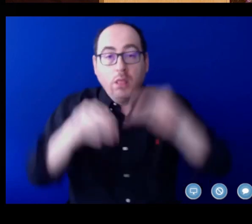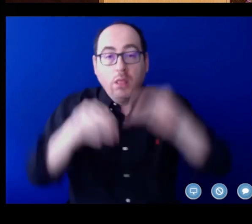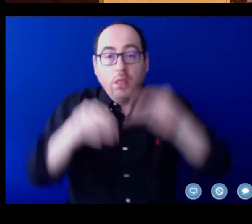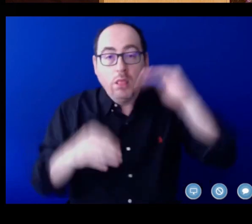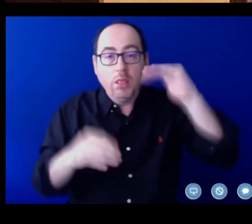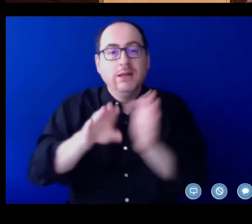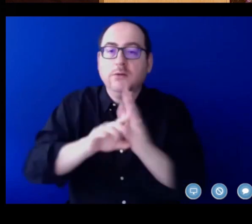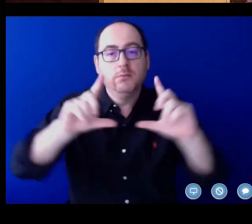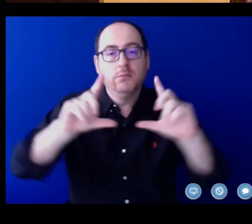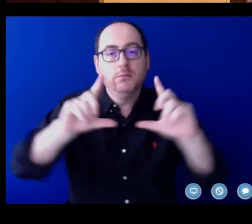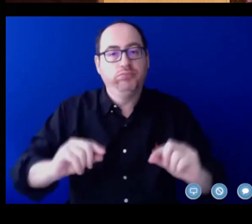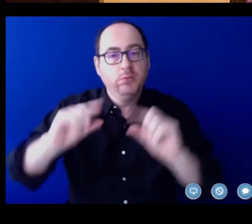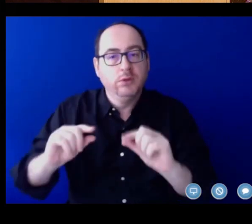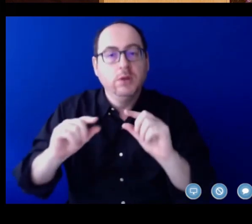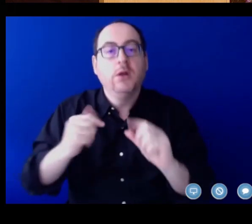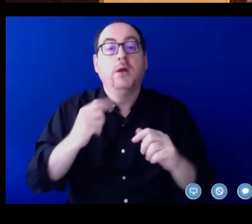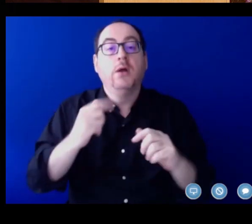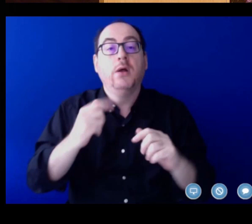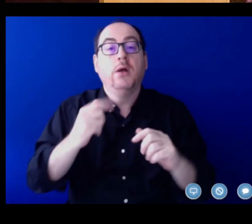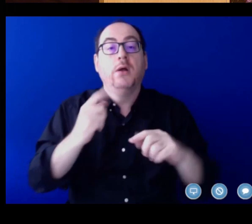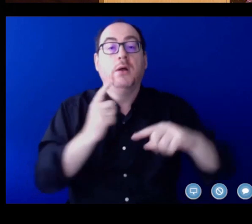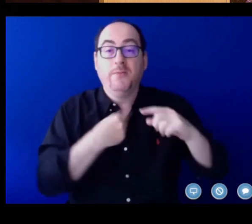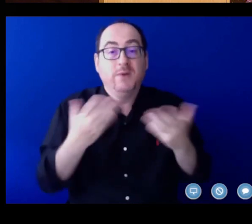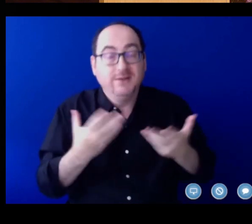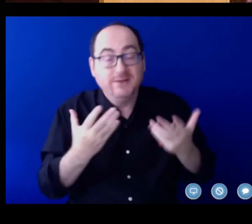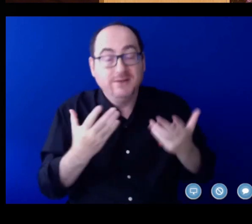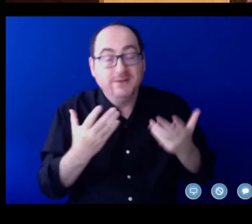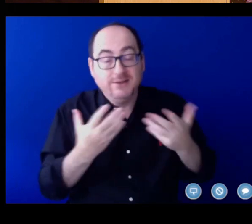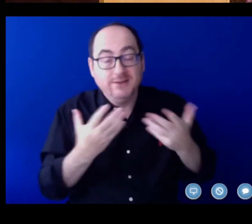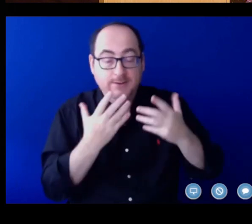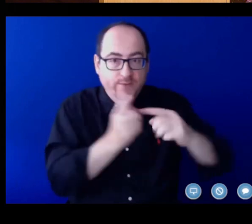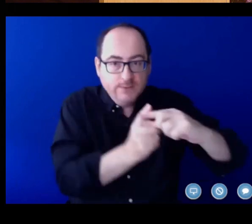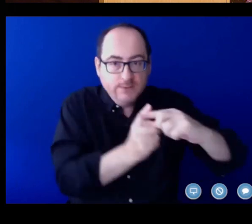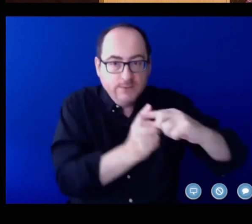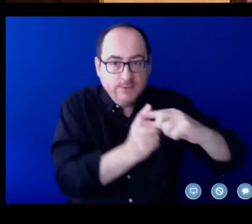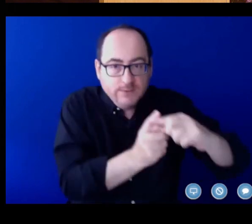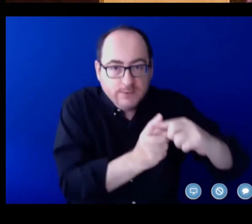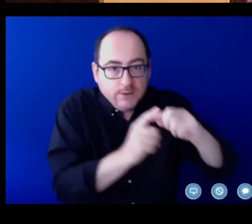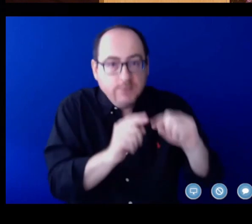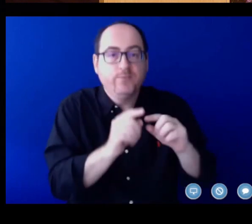whole, ensuring that the impact of services is proportionately greater at the bottom to promote equality.